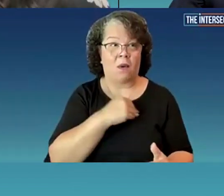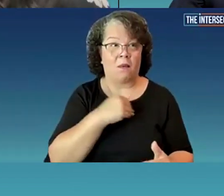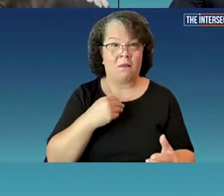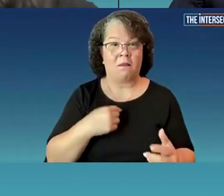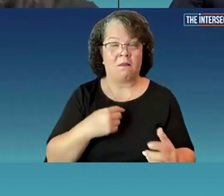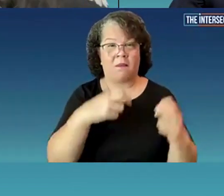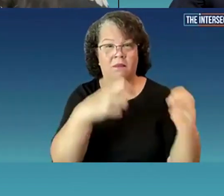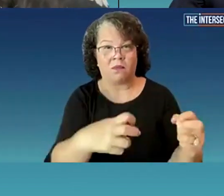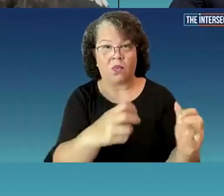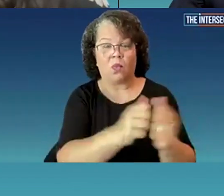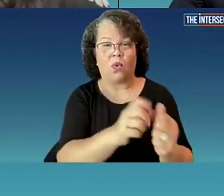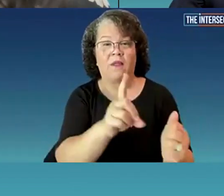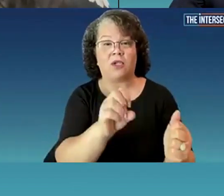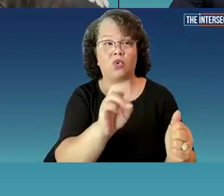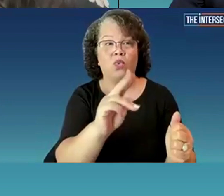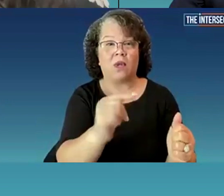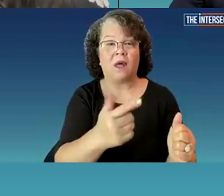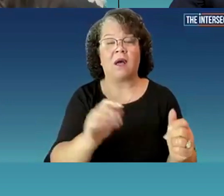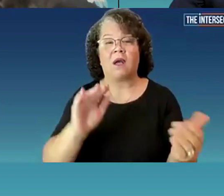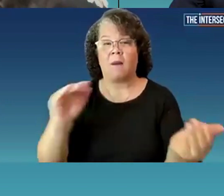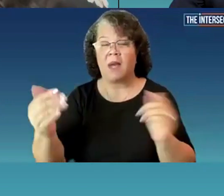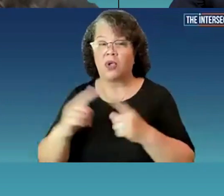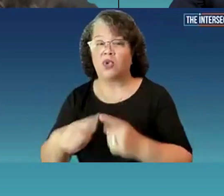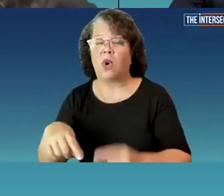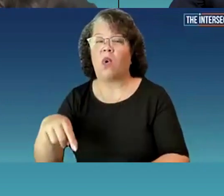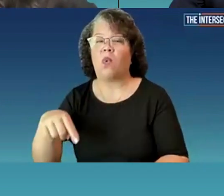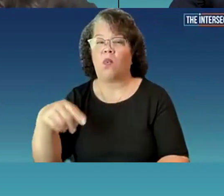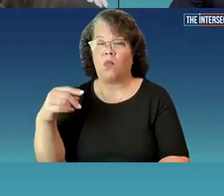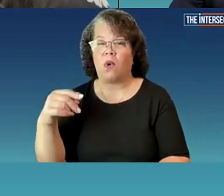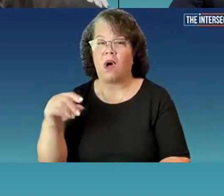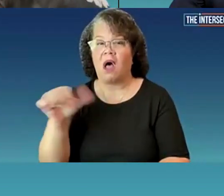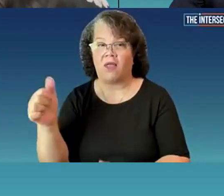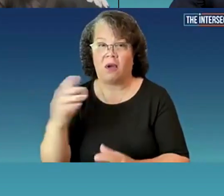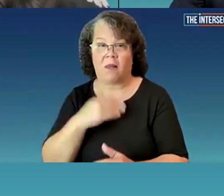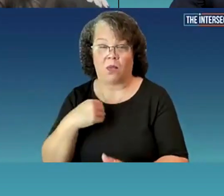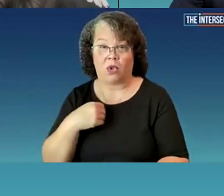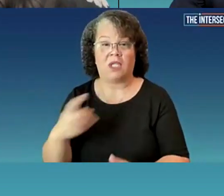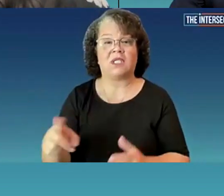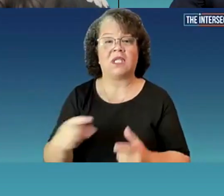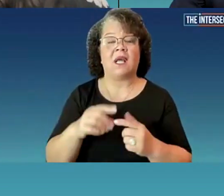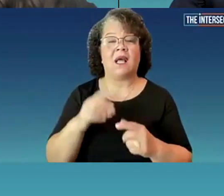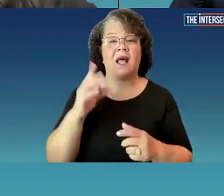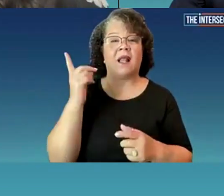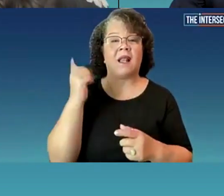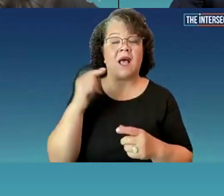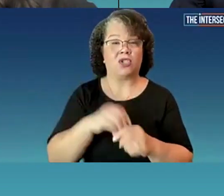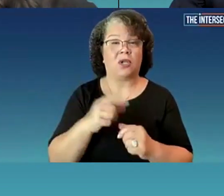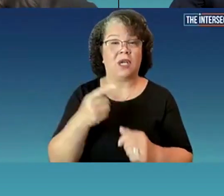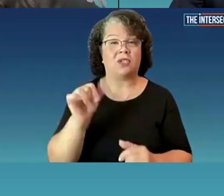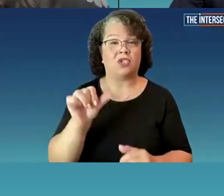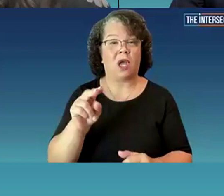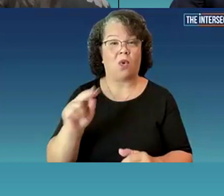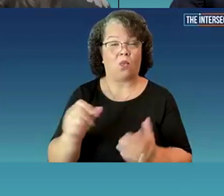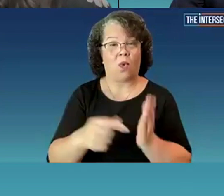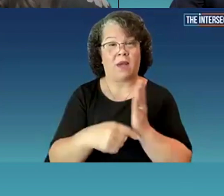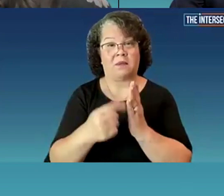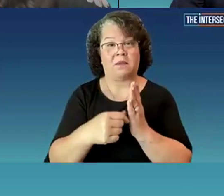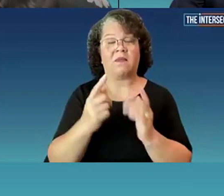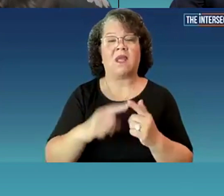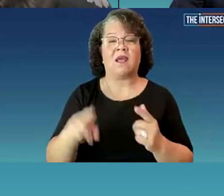of white members. Last year, we published in Obstetrics and Gynecology the results of our study. We looked at